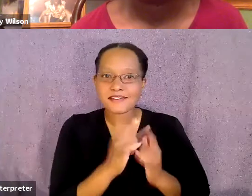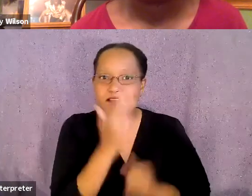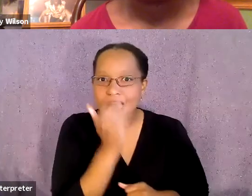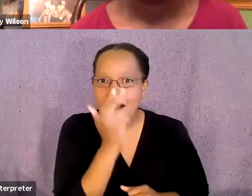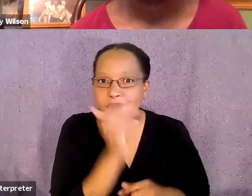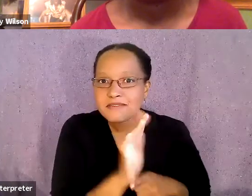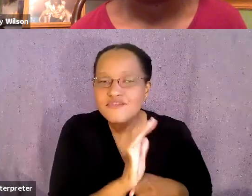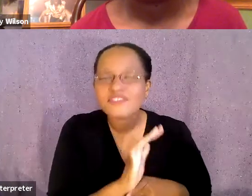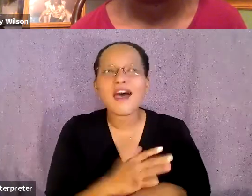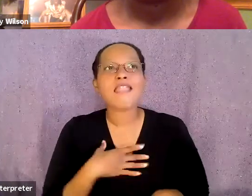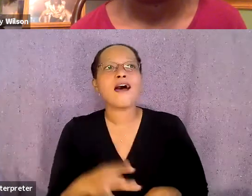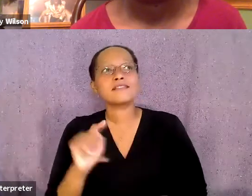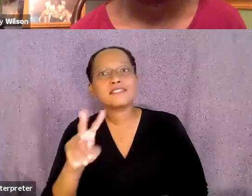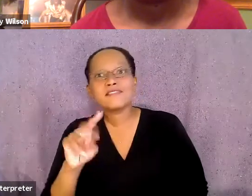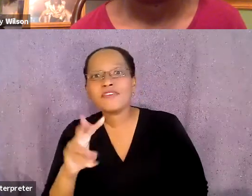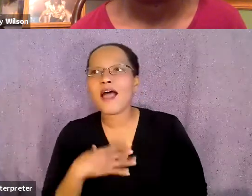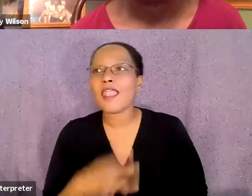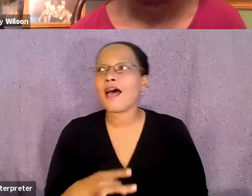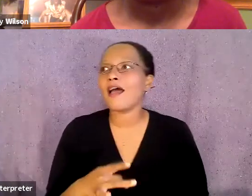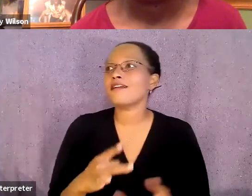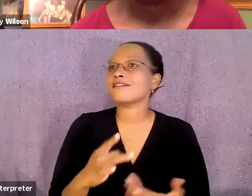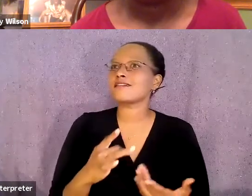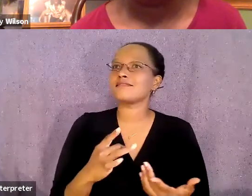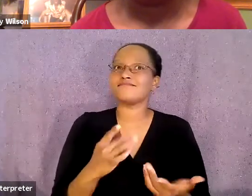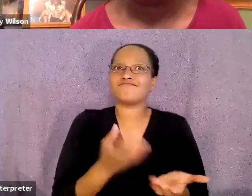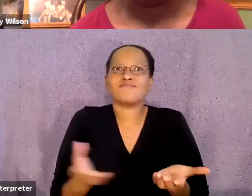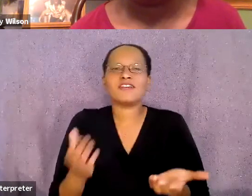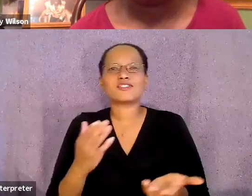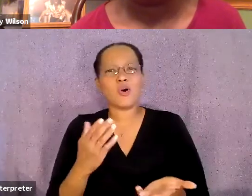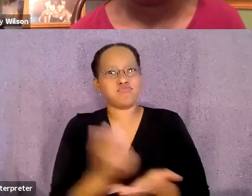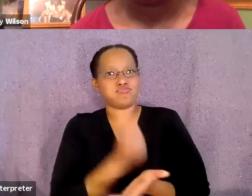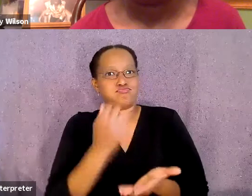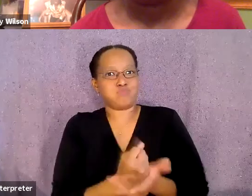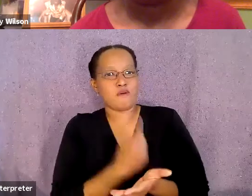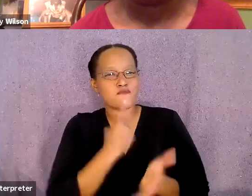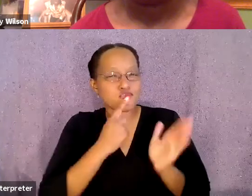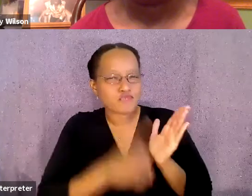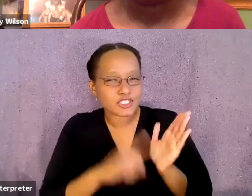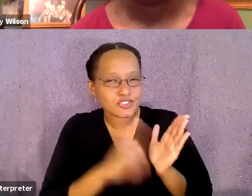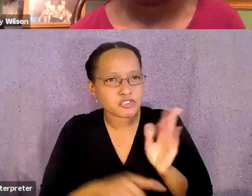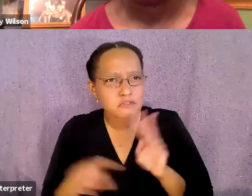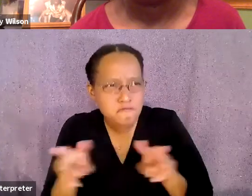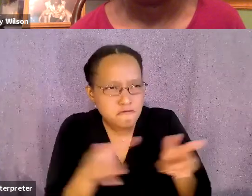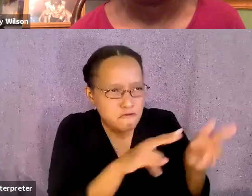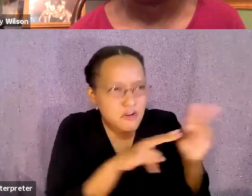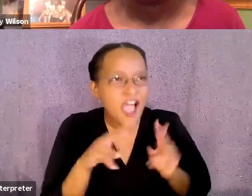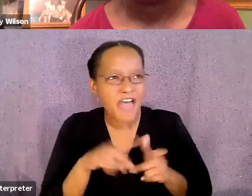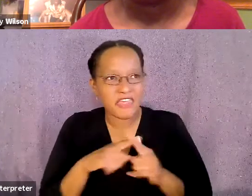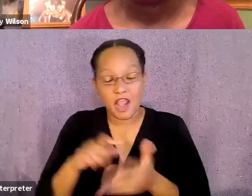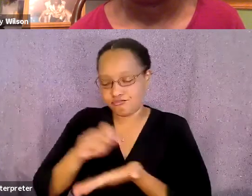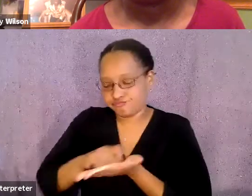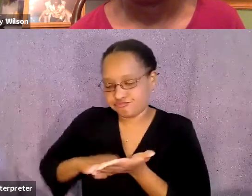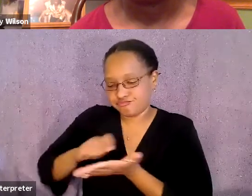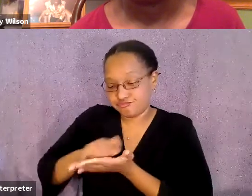film, like, use what you love as research. And then I started putting pen to paper because I got tired of waiting for